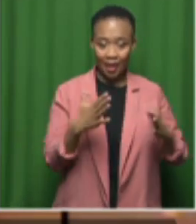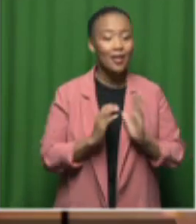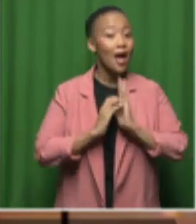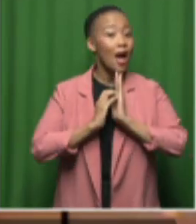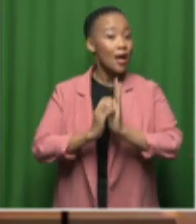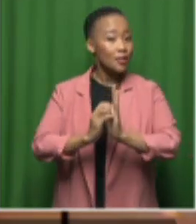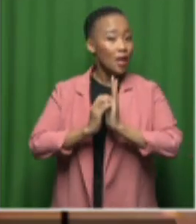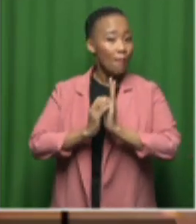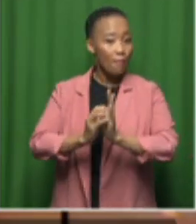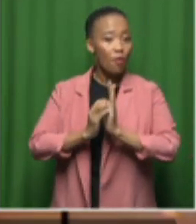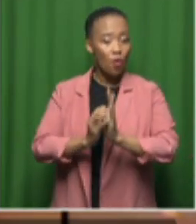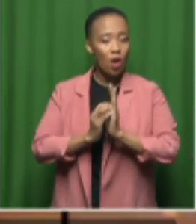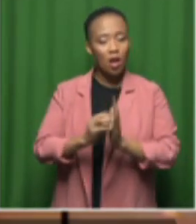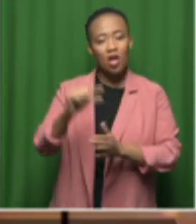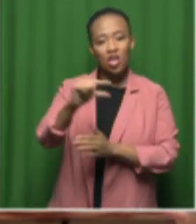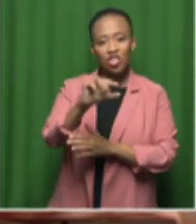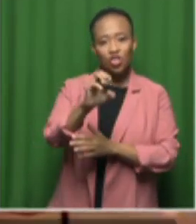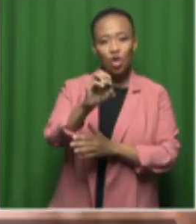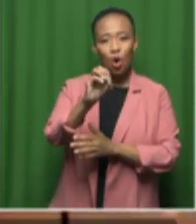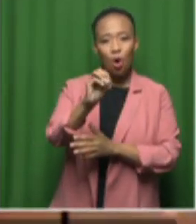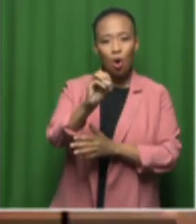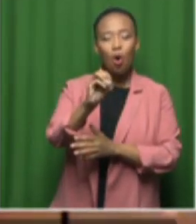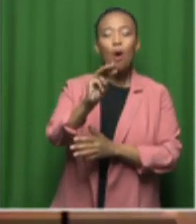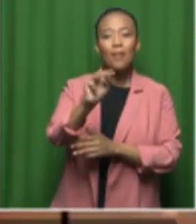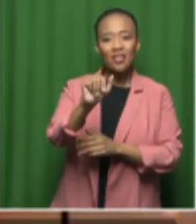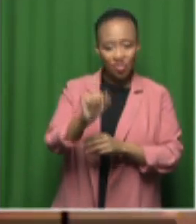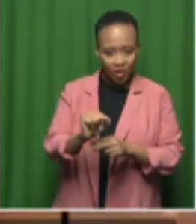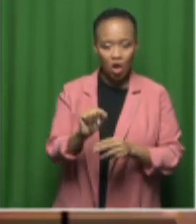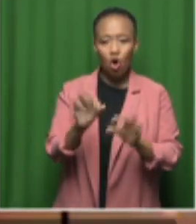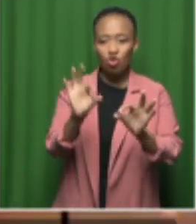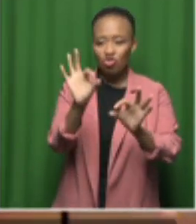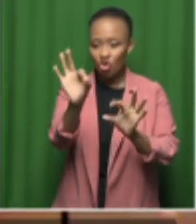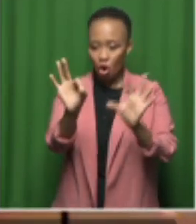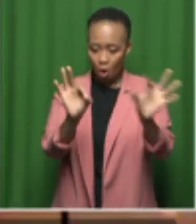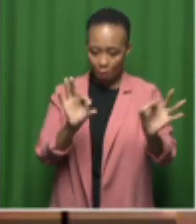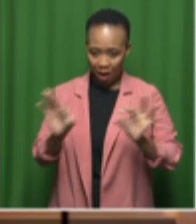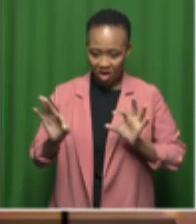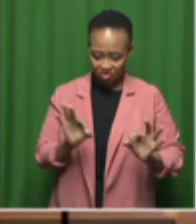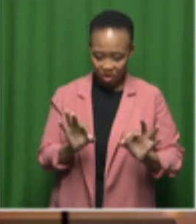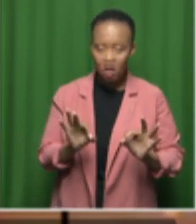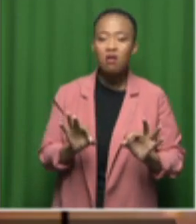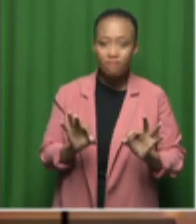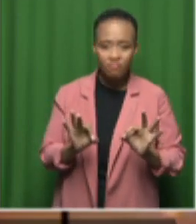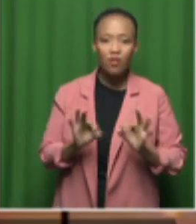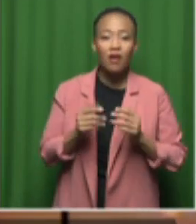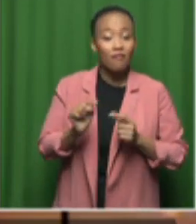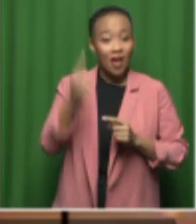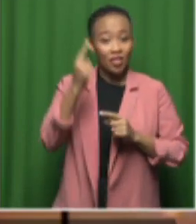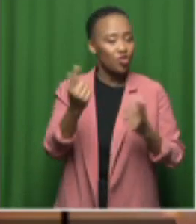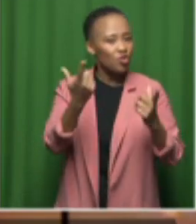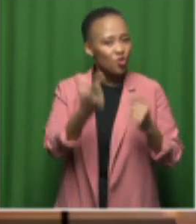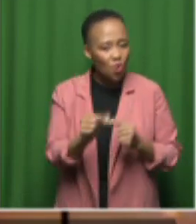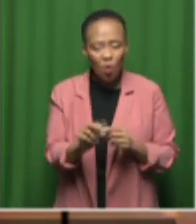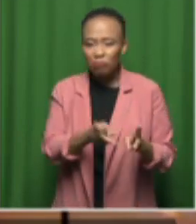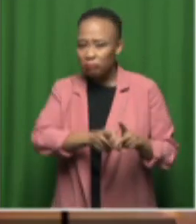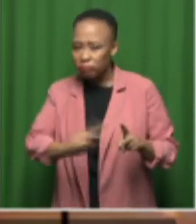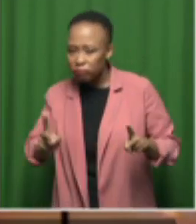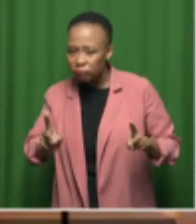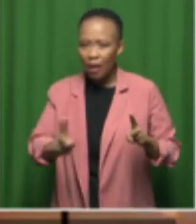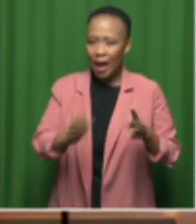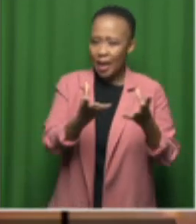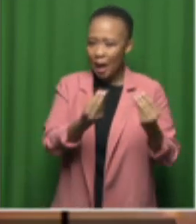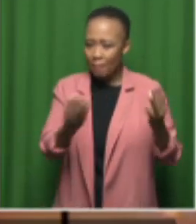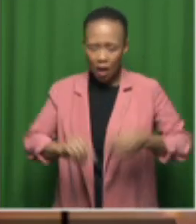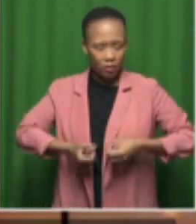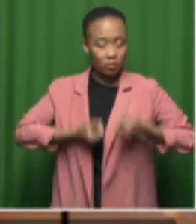be approaching geometry and trigonometry while you don't even know the different types of numbers. You don't even know